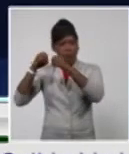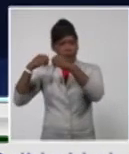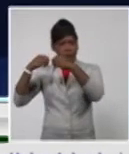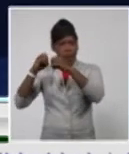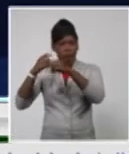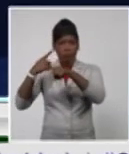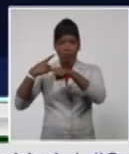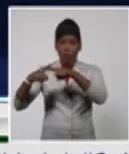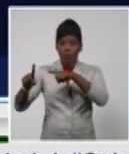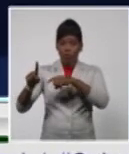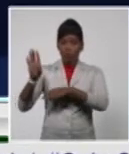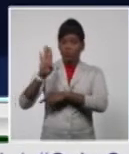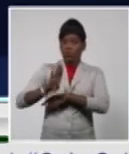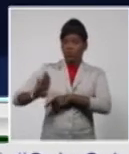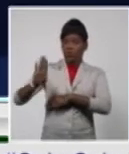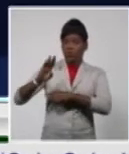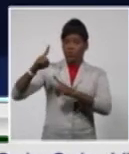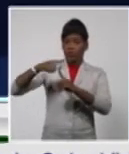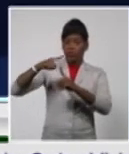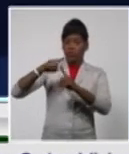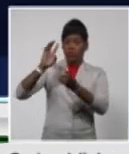452 in Manuel Fajardo's hospital,